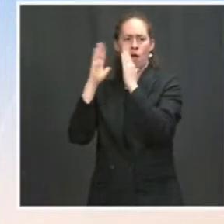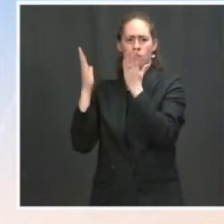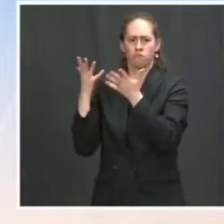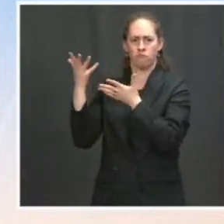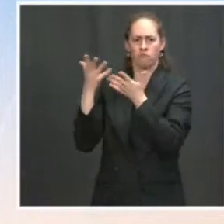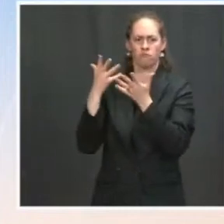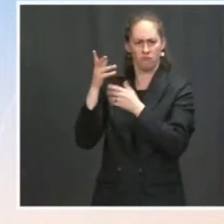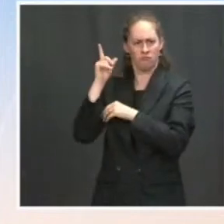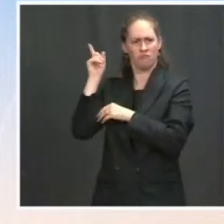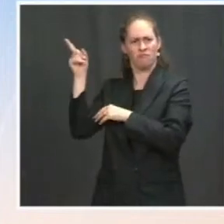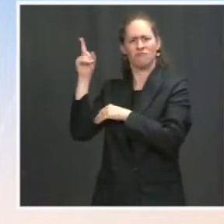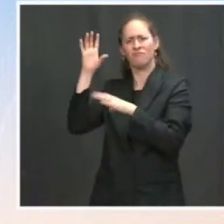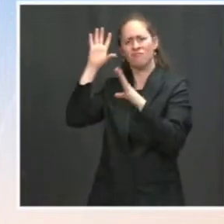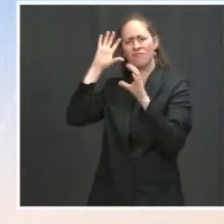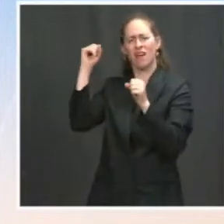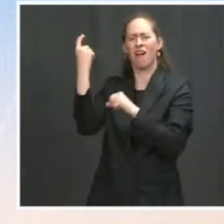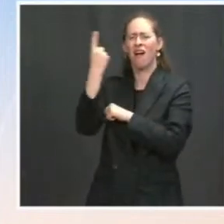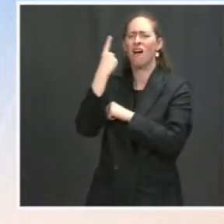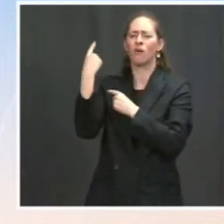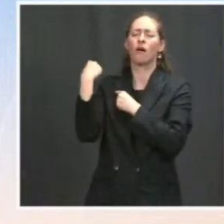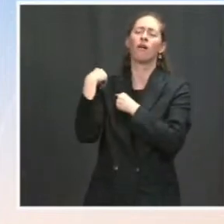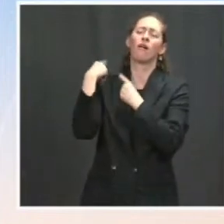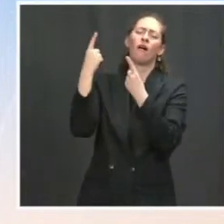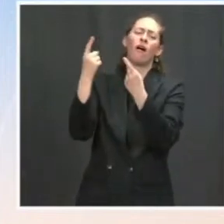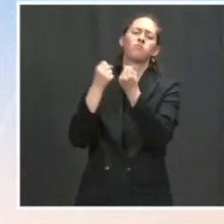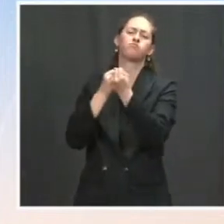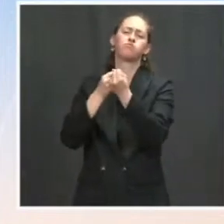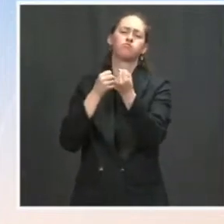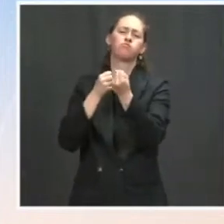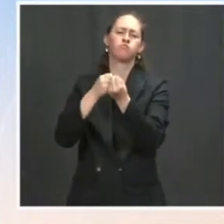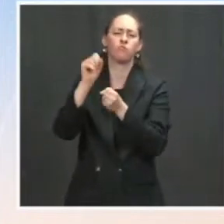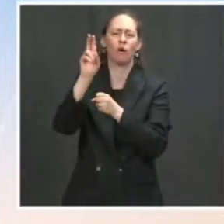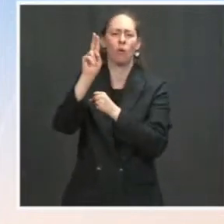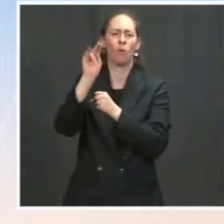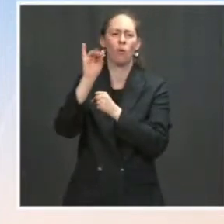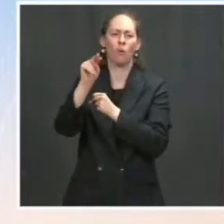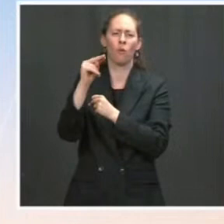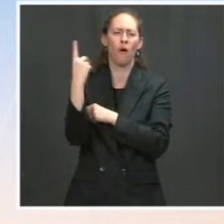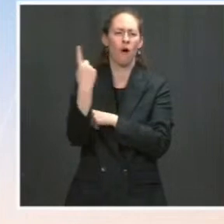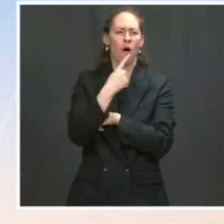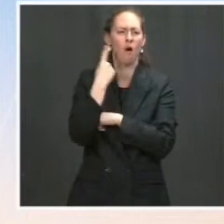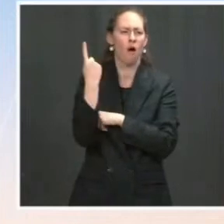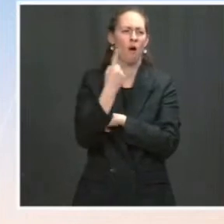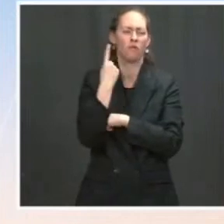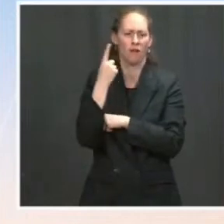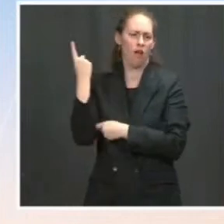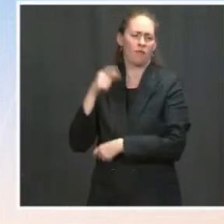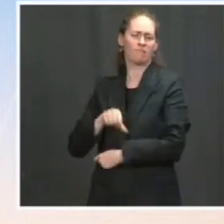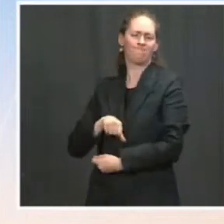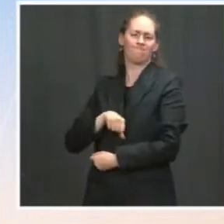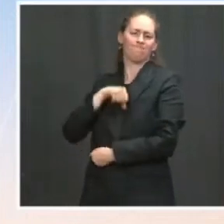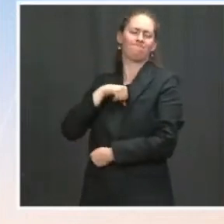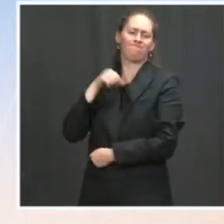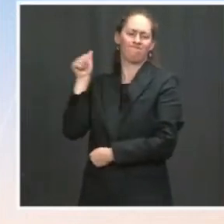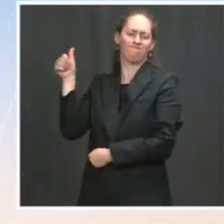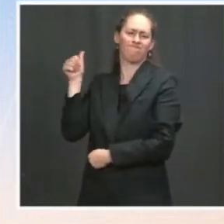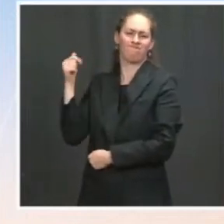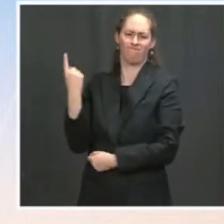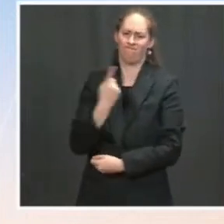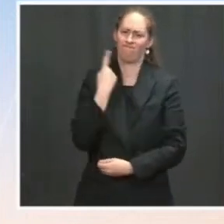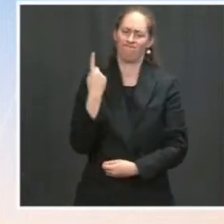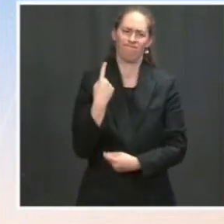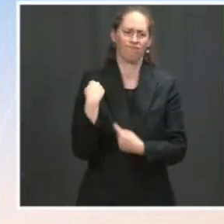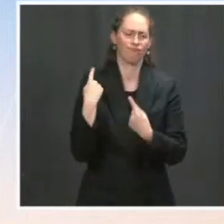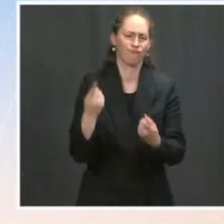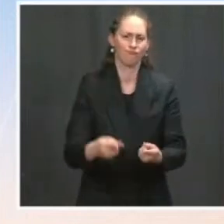his career, and he's proud to have leading labor voices in the White House. And there are circumstances, very, very limited, where it is in the